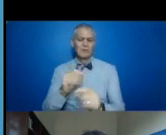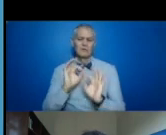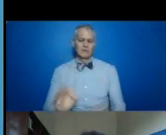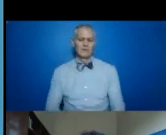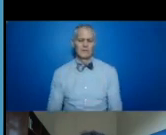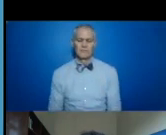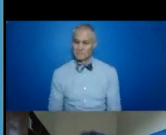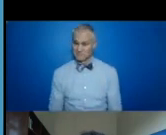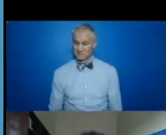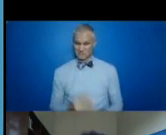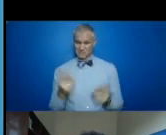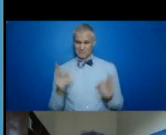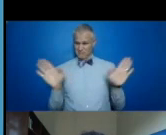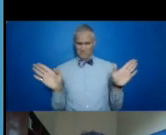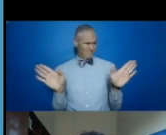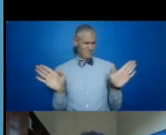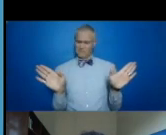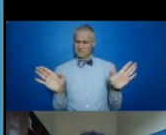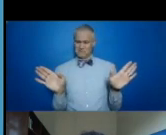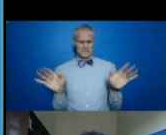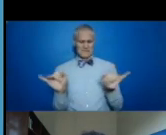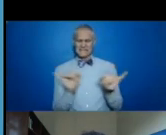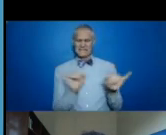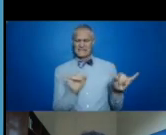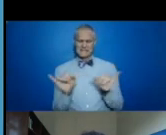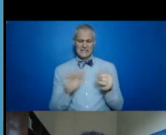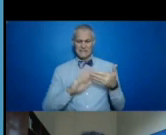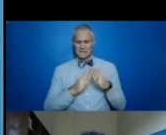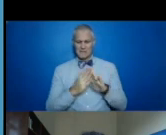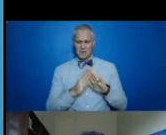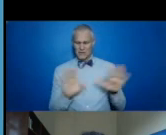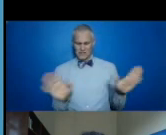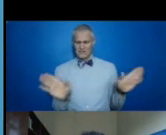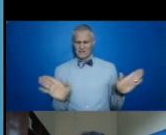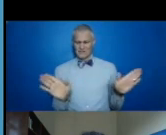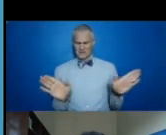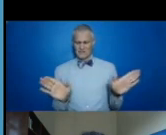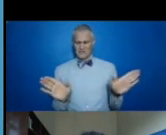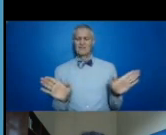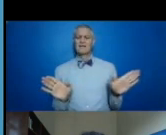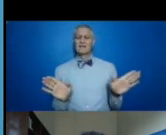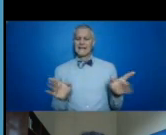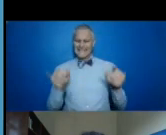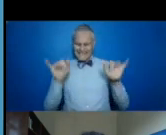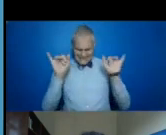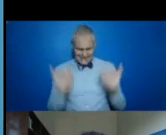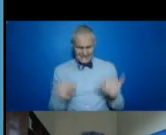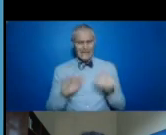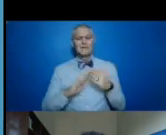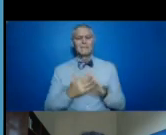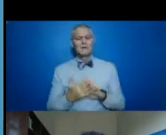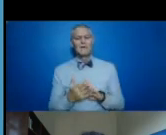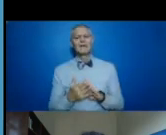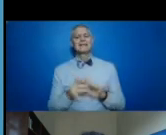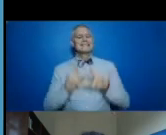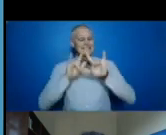These two stories, these two sets of narratives are happening in the same community